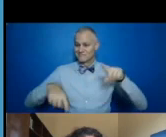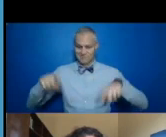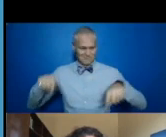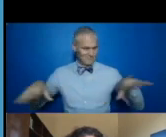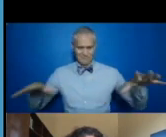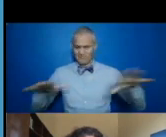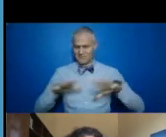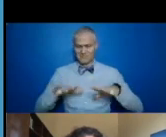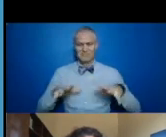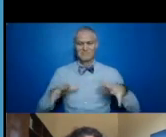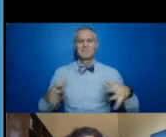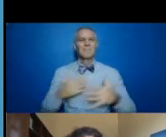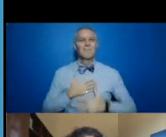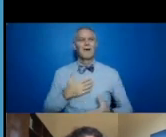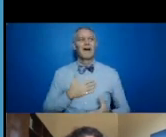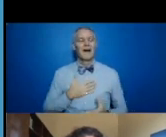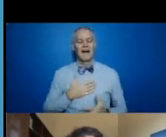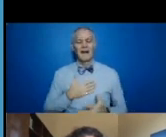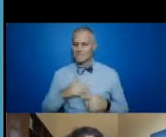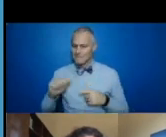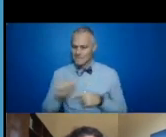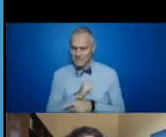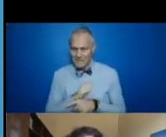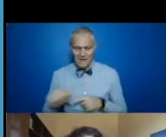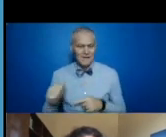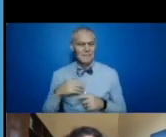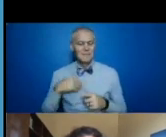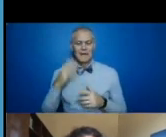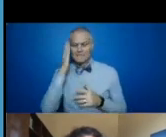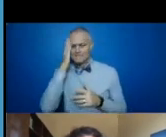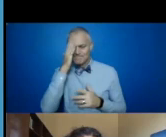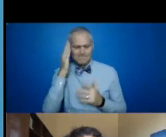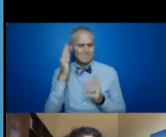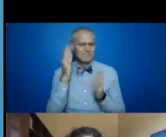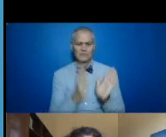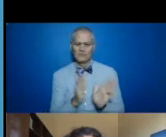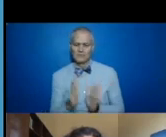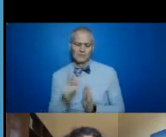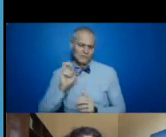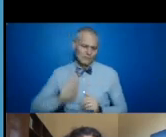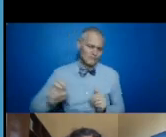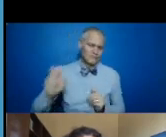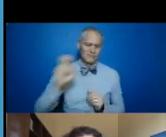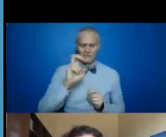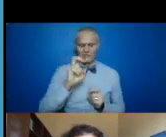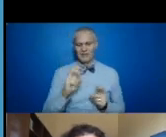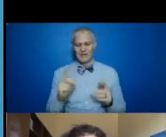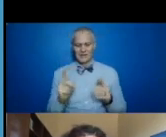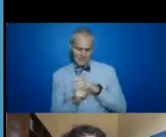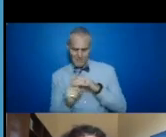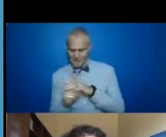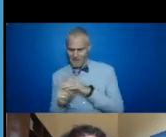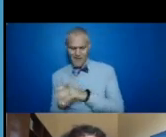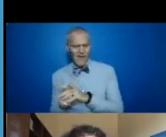parts of my practice and intellectual journey. And so I hope that it shows up, and I hope that we